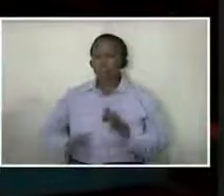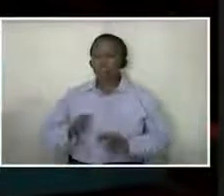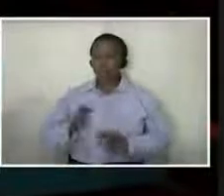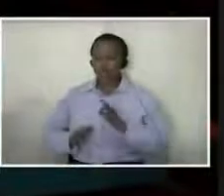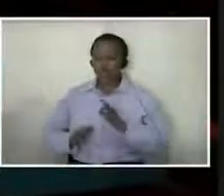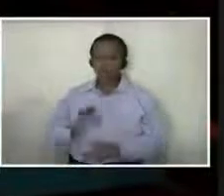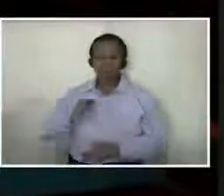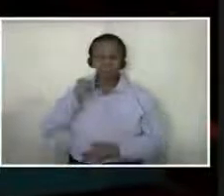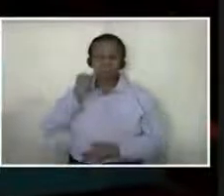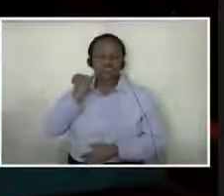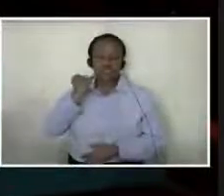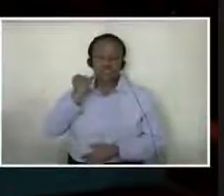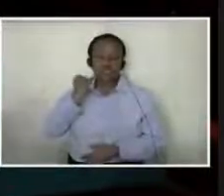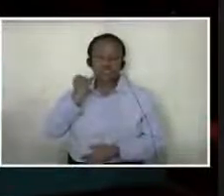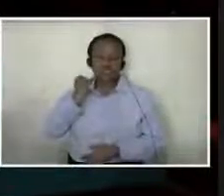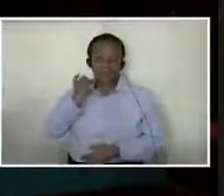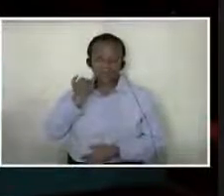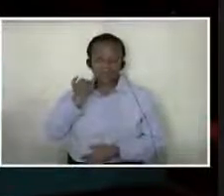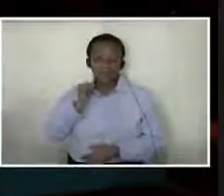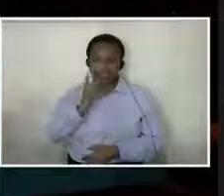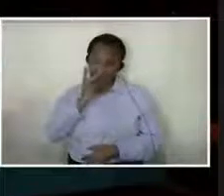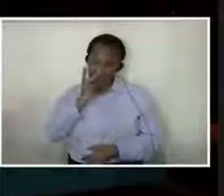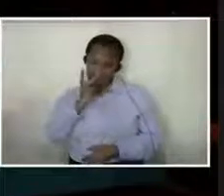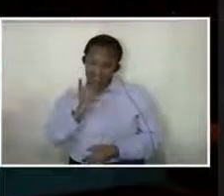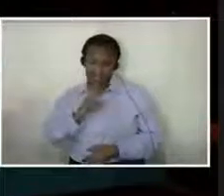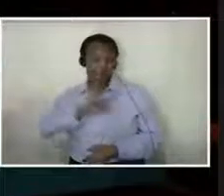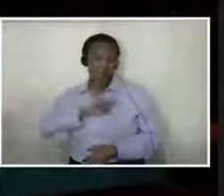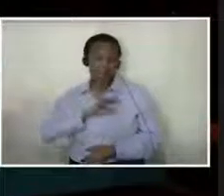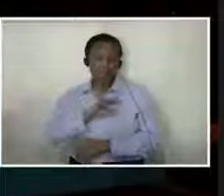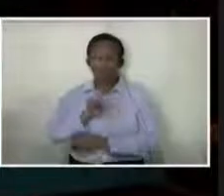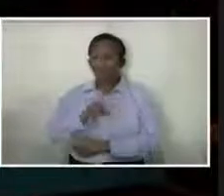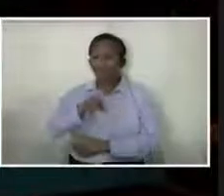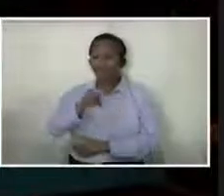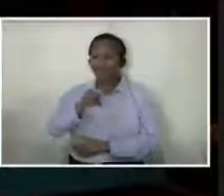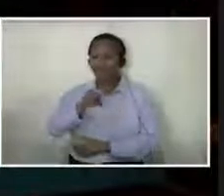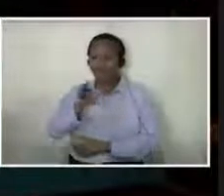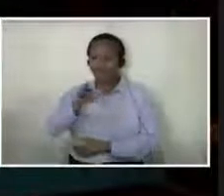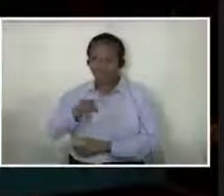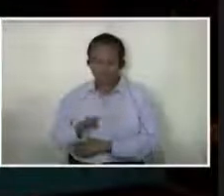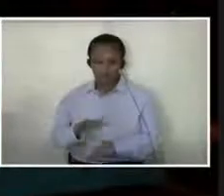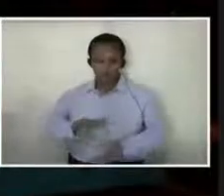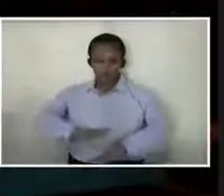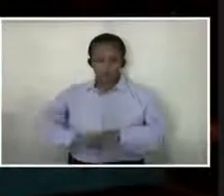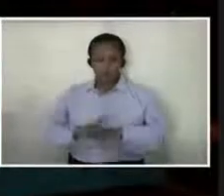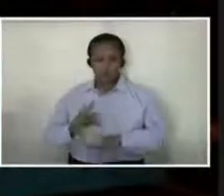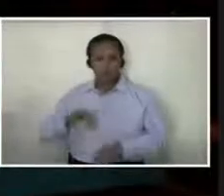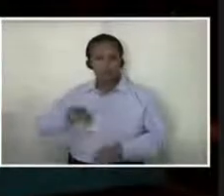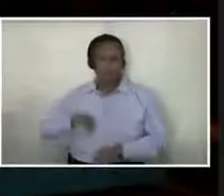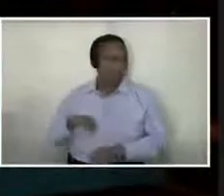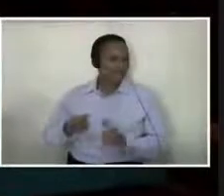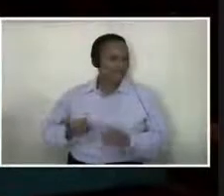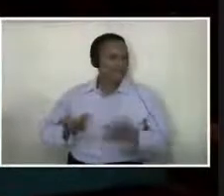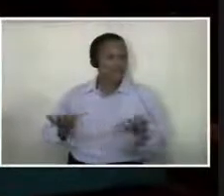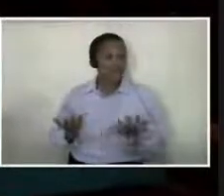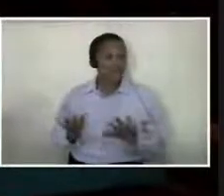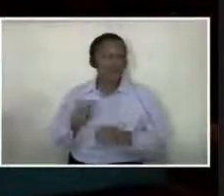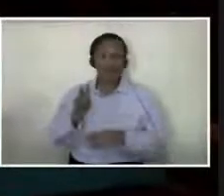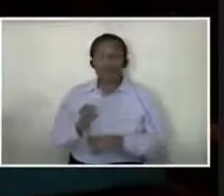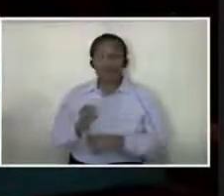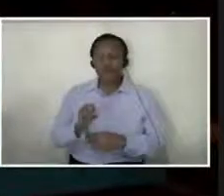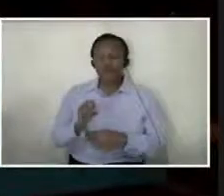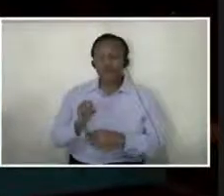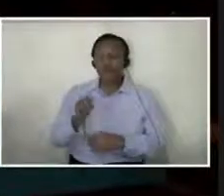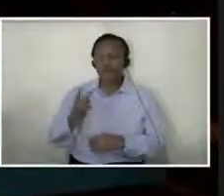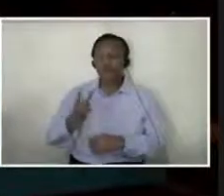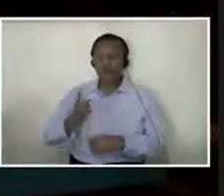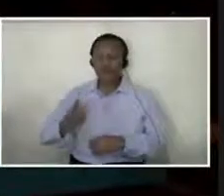see at play, because the IFP benefited the most from the 2021 local government elections